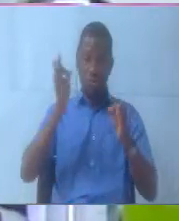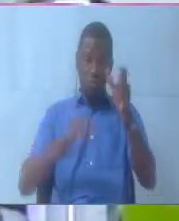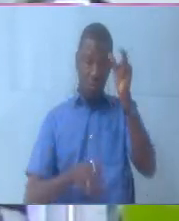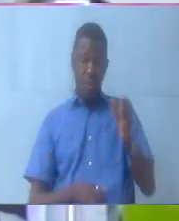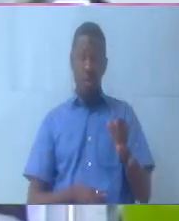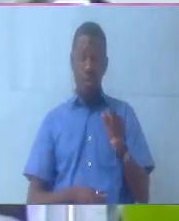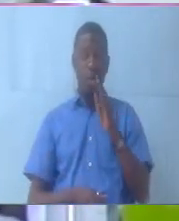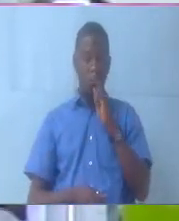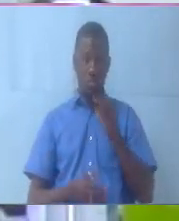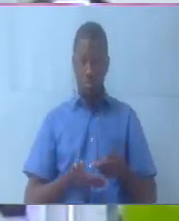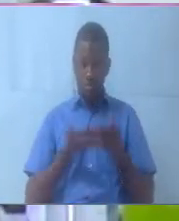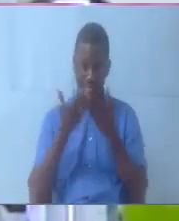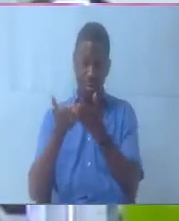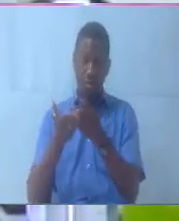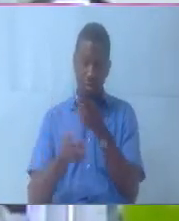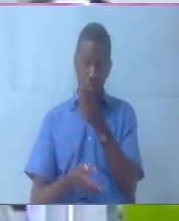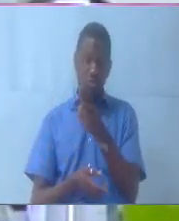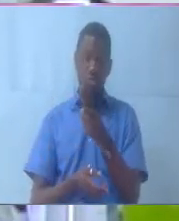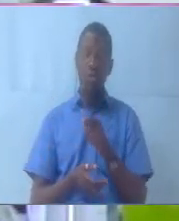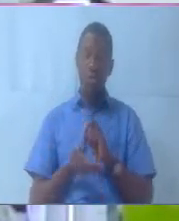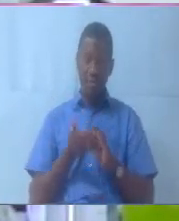And